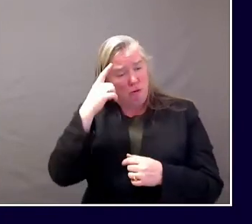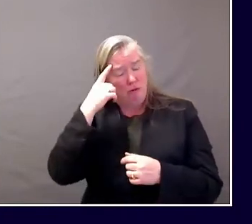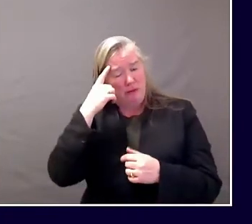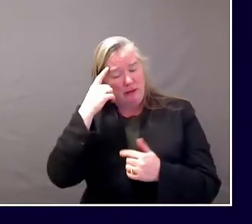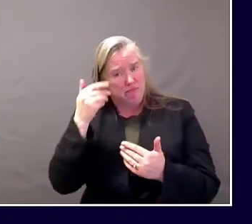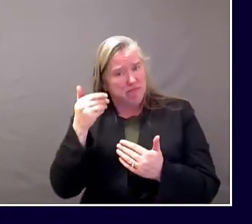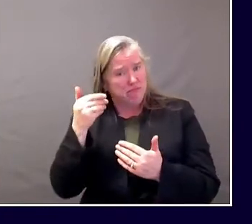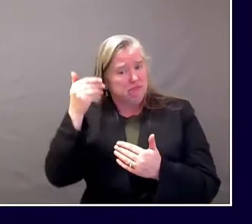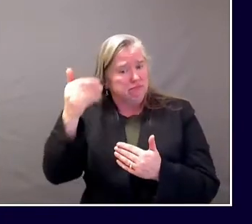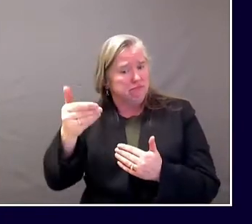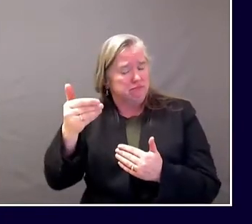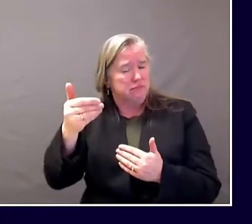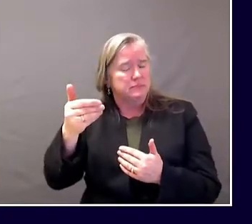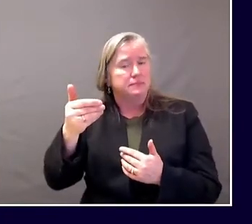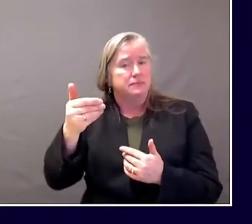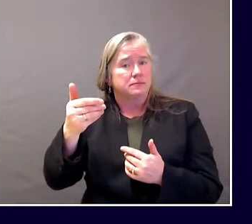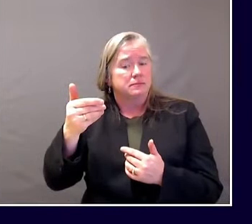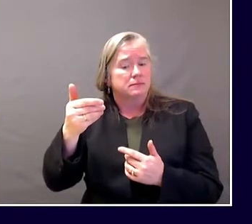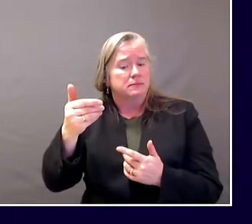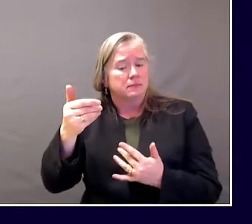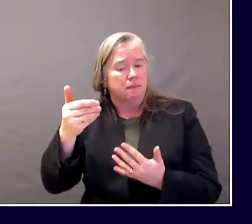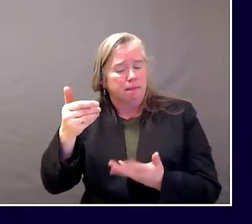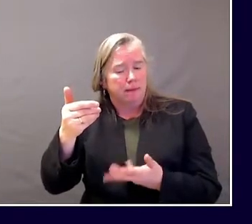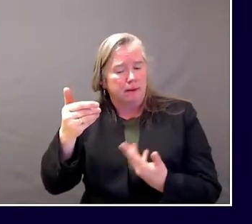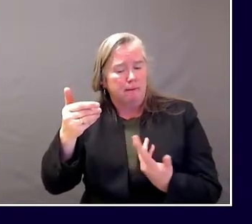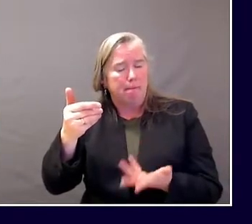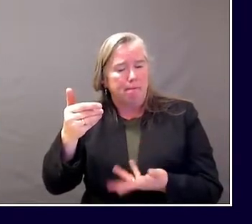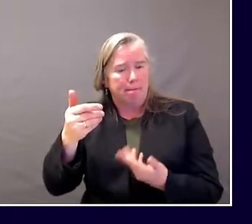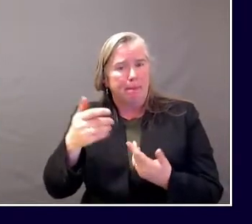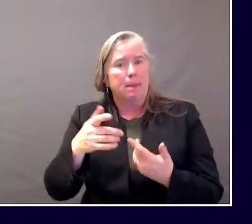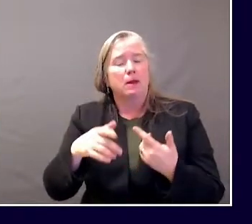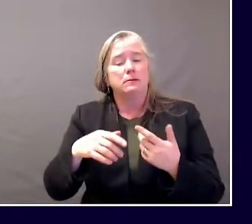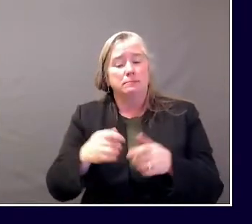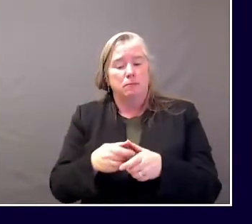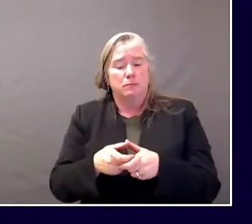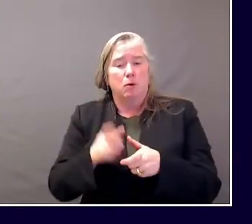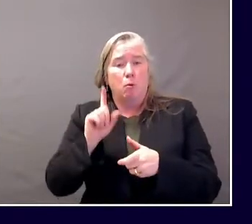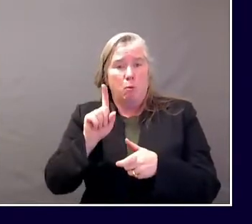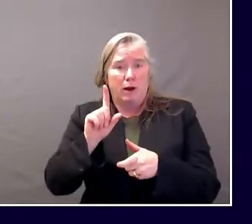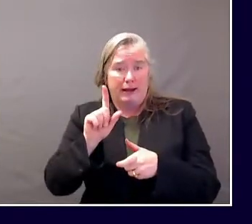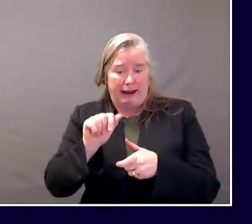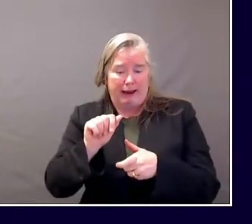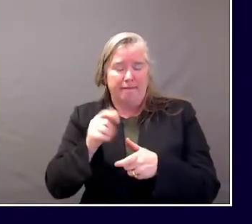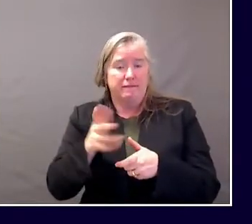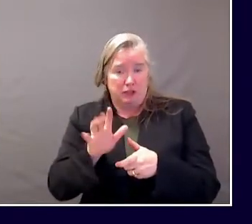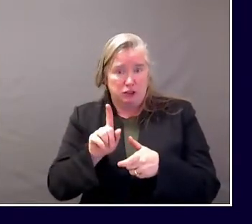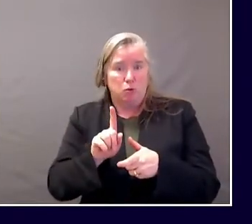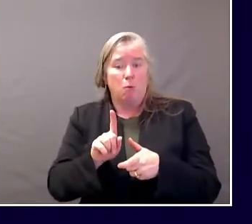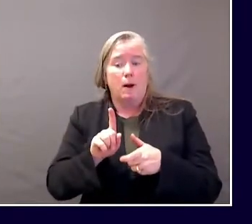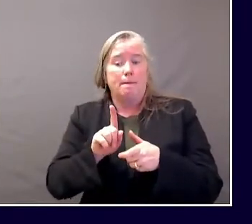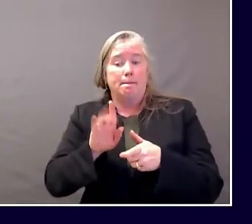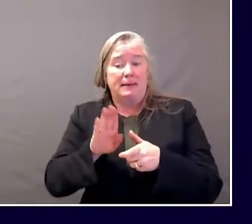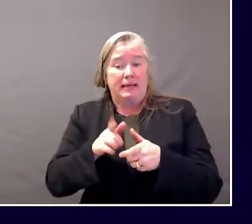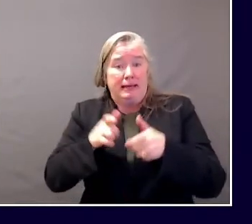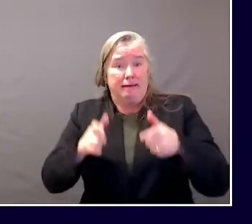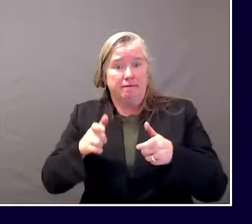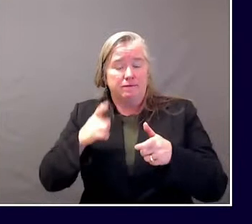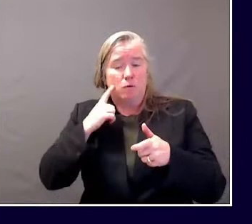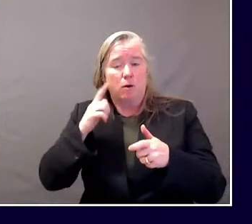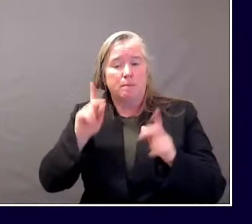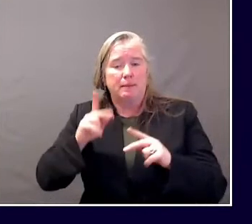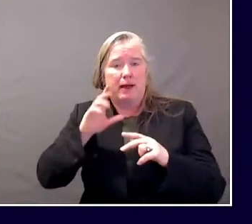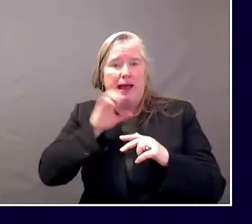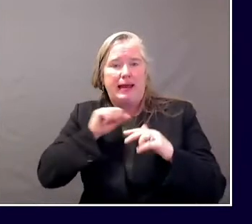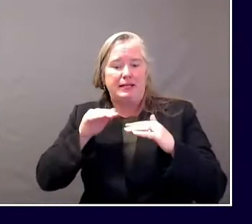next step, you know, when you are trying to get to older Mainers and moving beyond the healthcare sphere, that it will be more difficult,